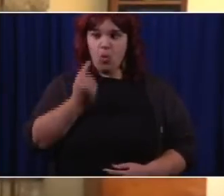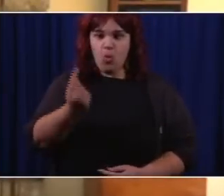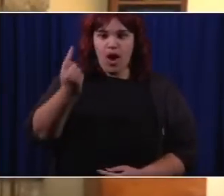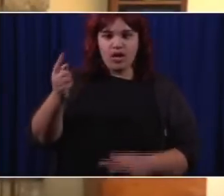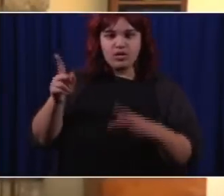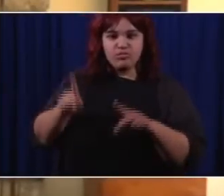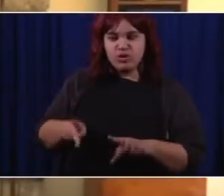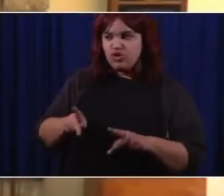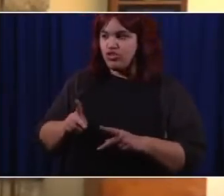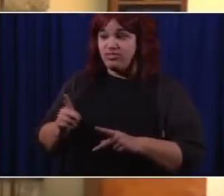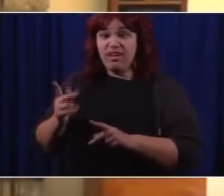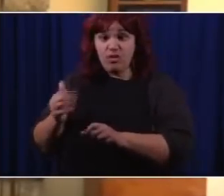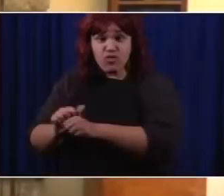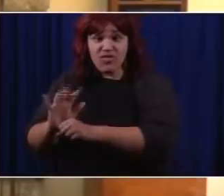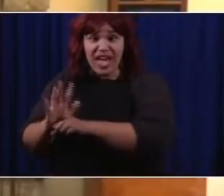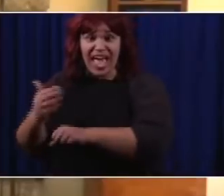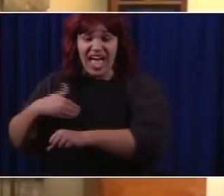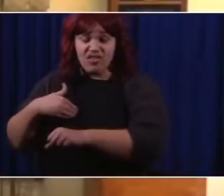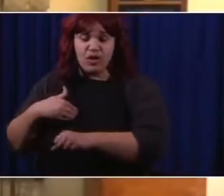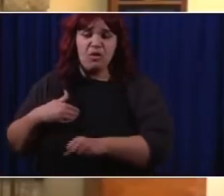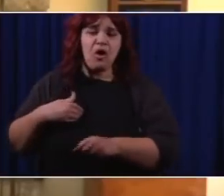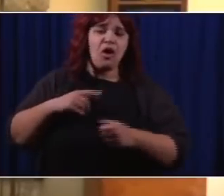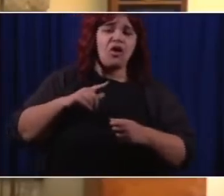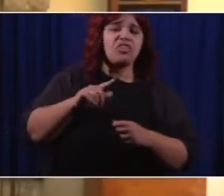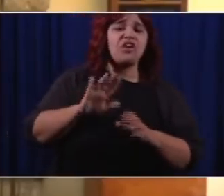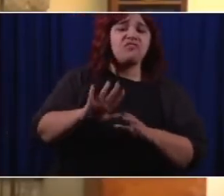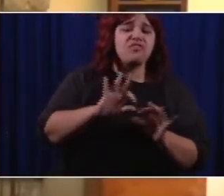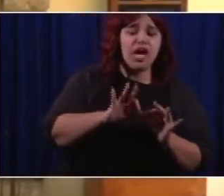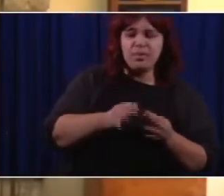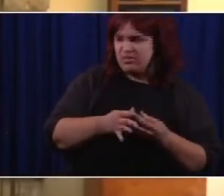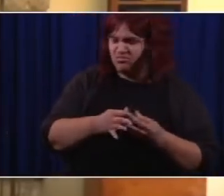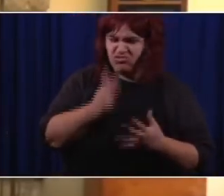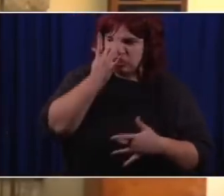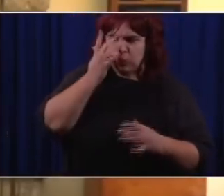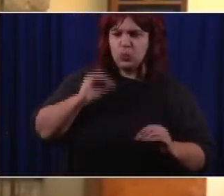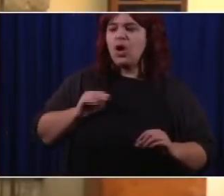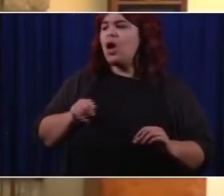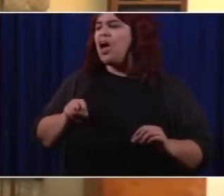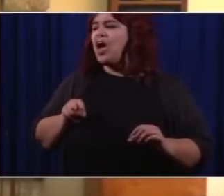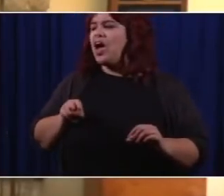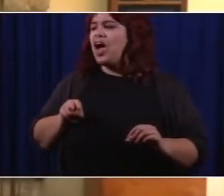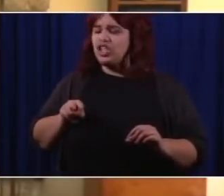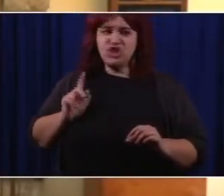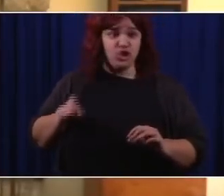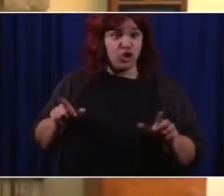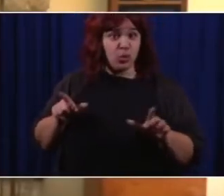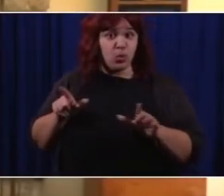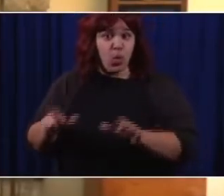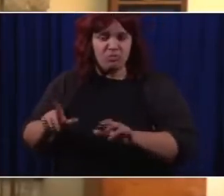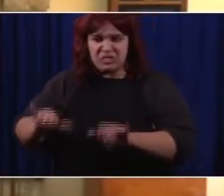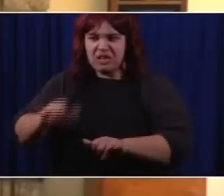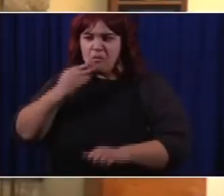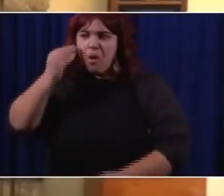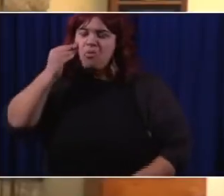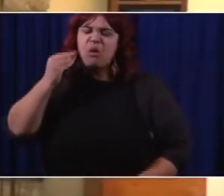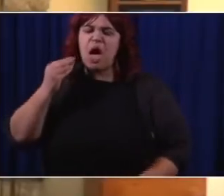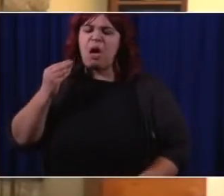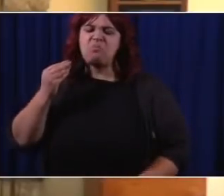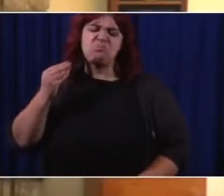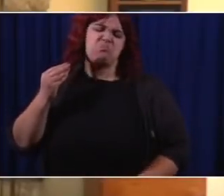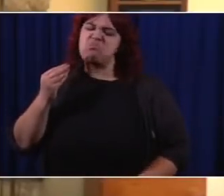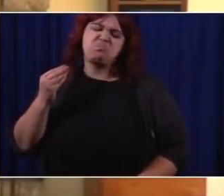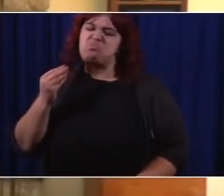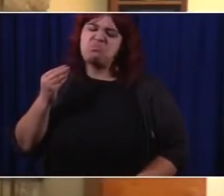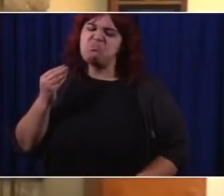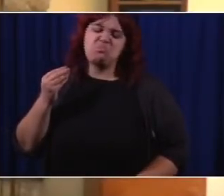don't feel sick. They're not showing symptoms. They don't have paid sick leave, fear of losing their job, and they believe the pandemic is politically